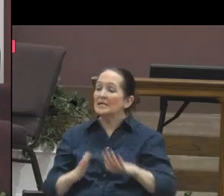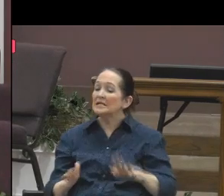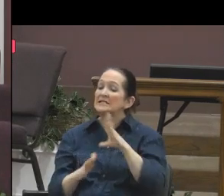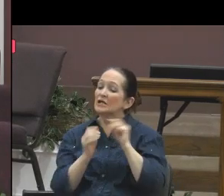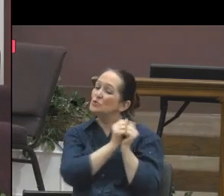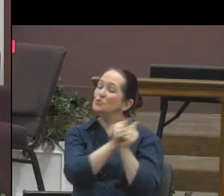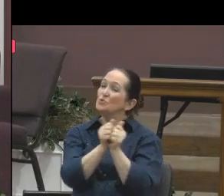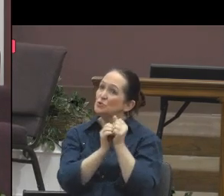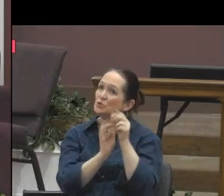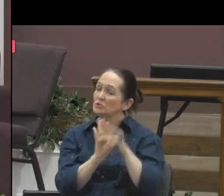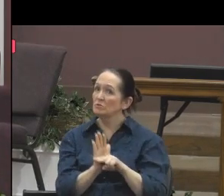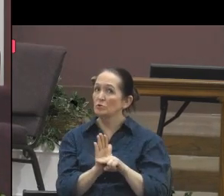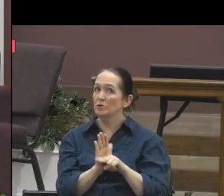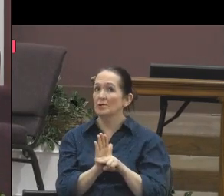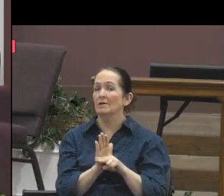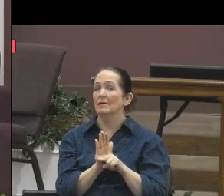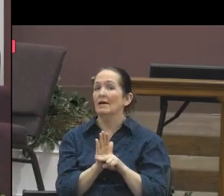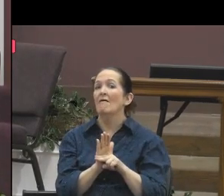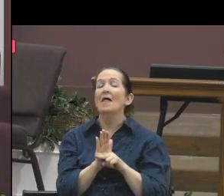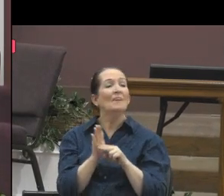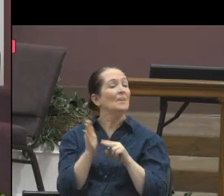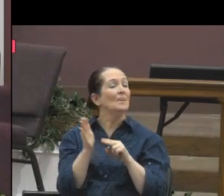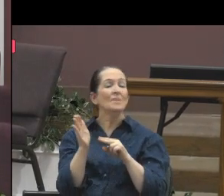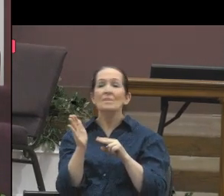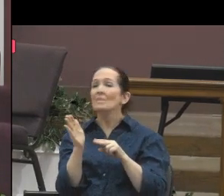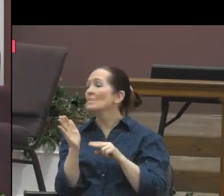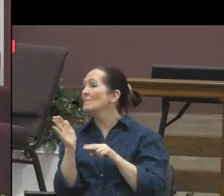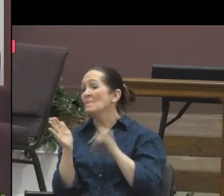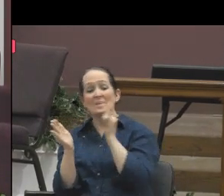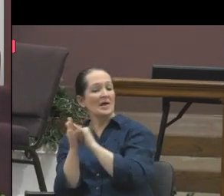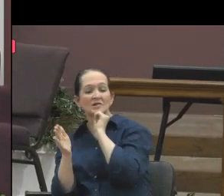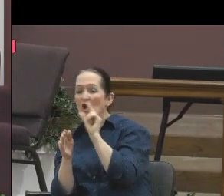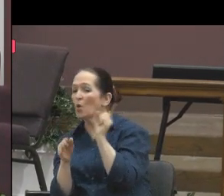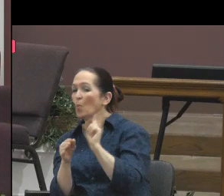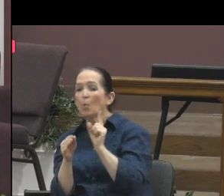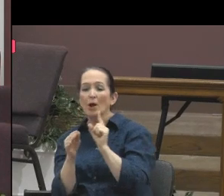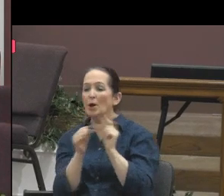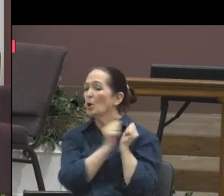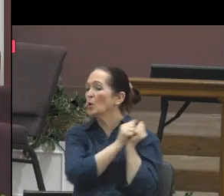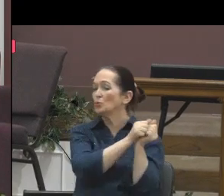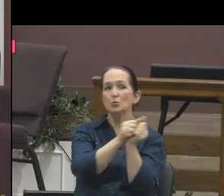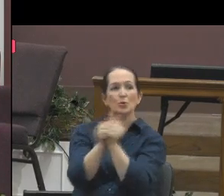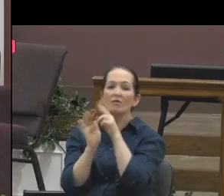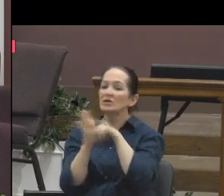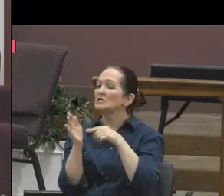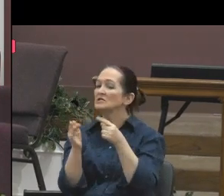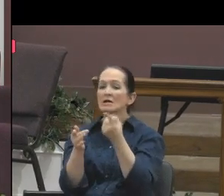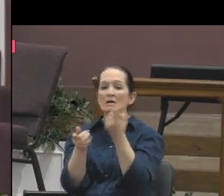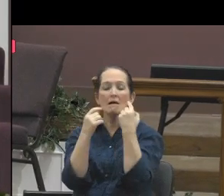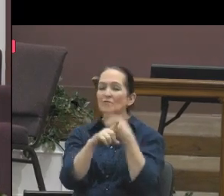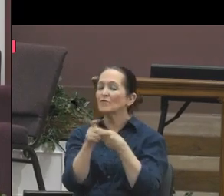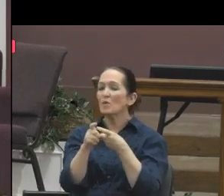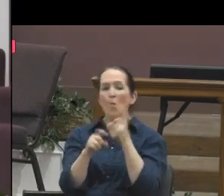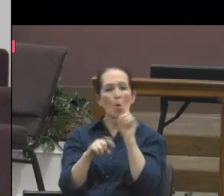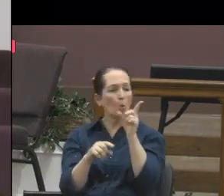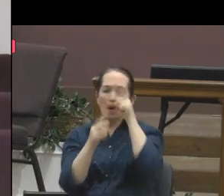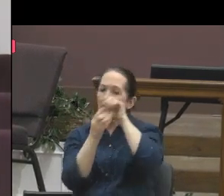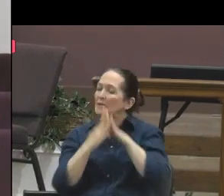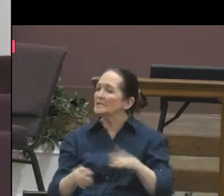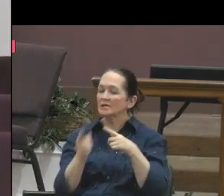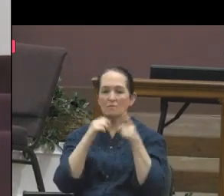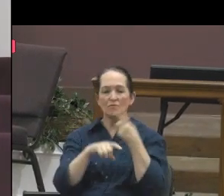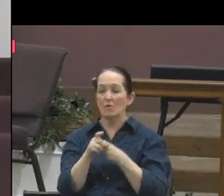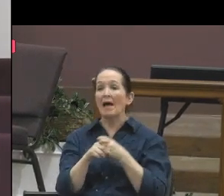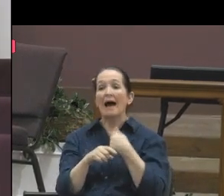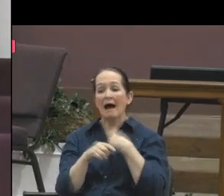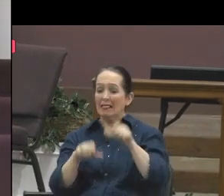unity. That is not where unity comes from. That is not where peace comes from. I lived